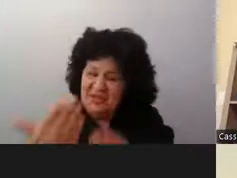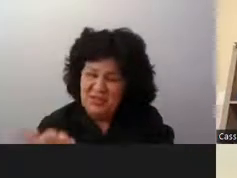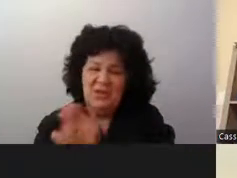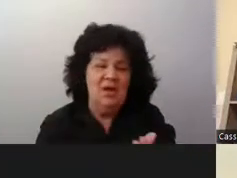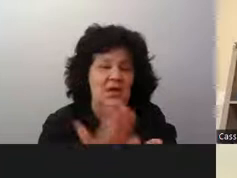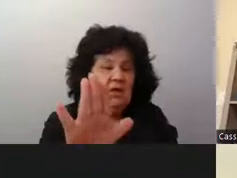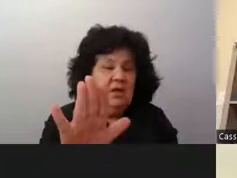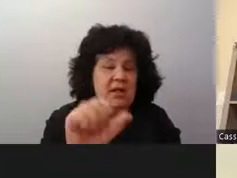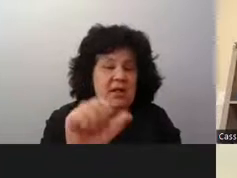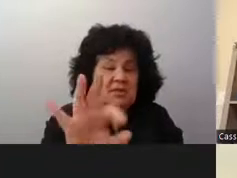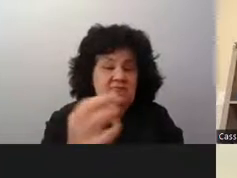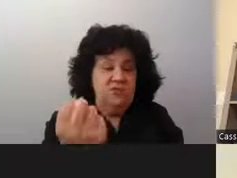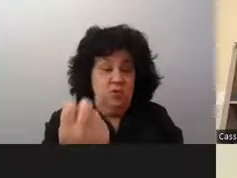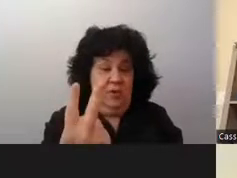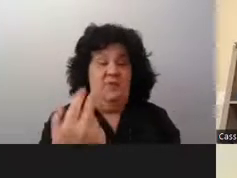SF tool has between